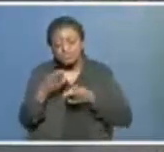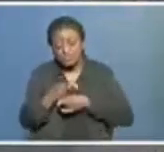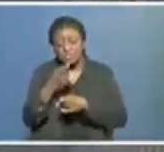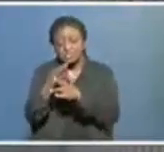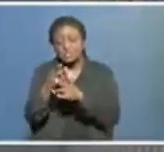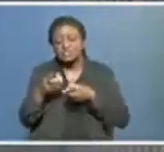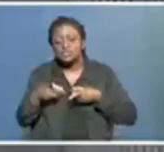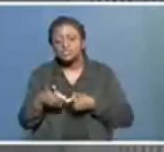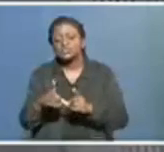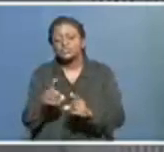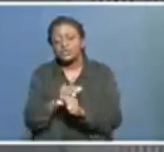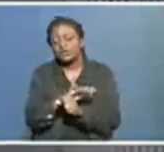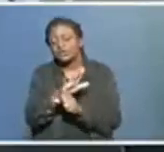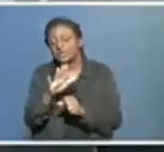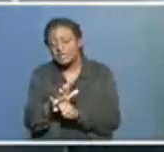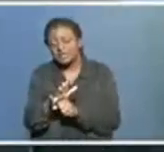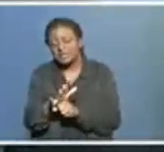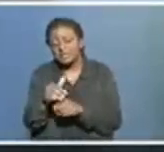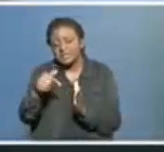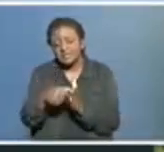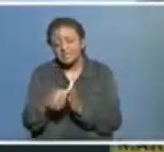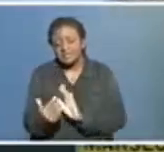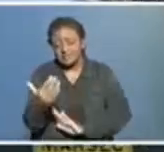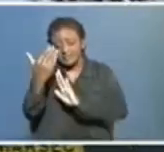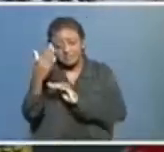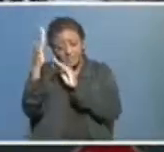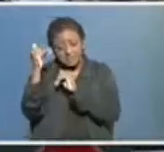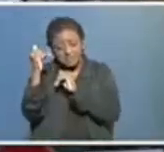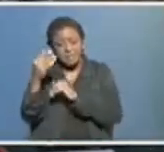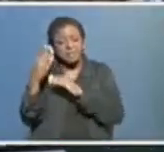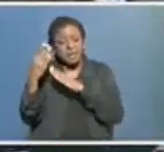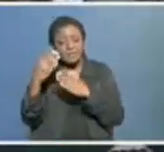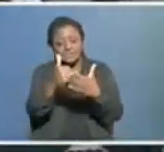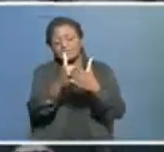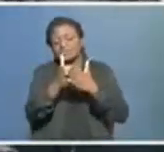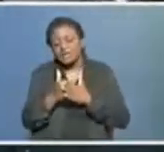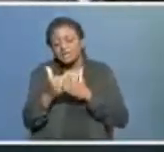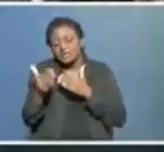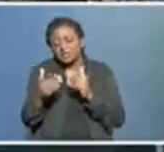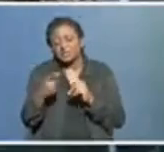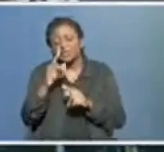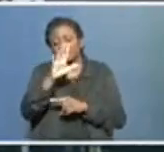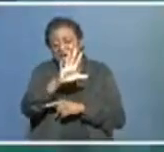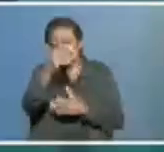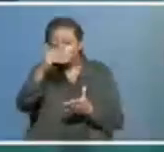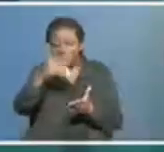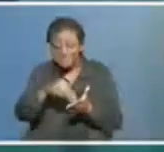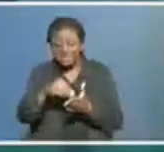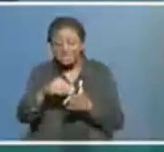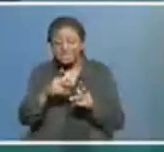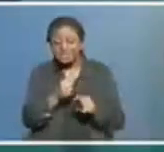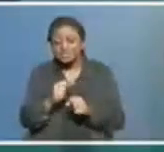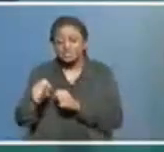COVID-19 pandemic. This in the face of the expectation of the Bahamas attracting nearly 5 million tourists this year and exceeding